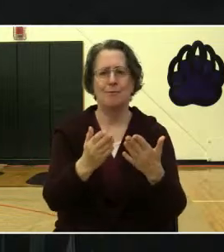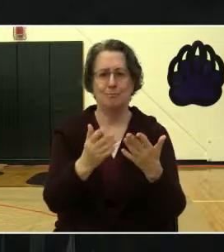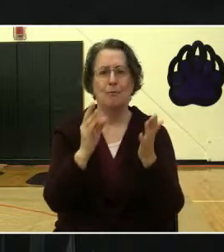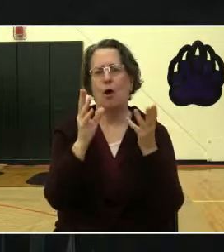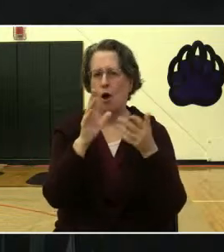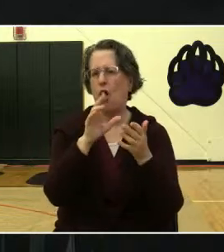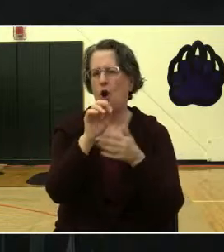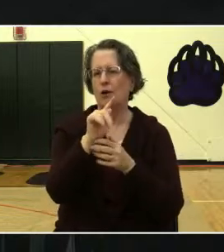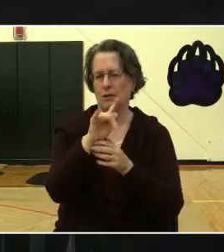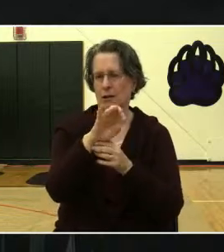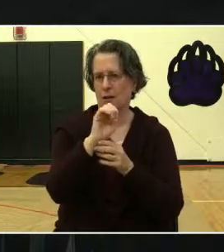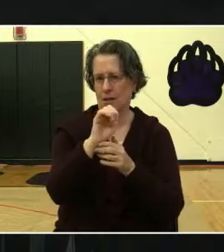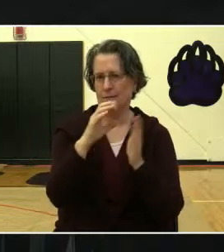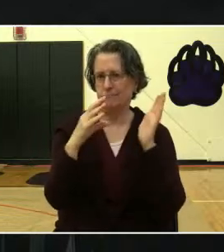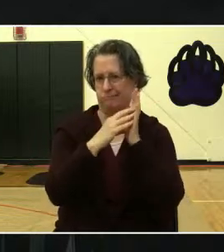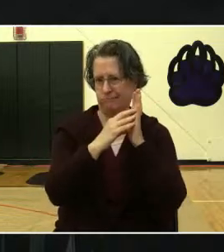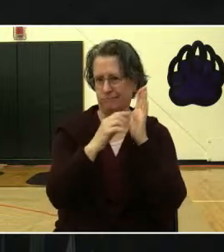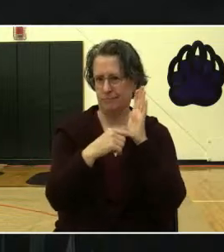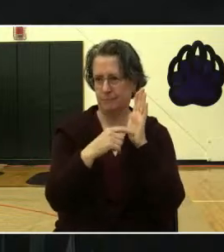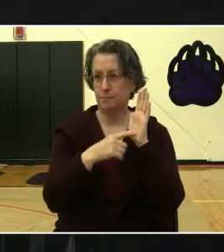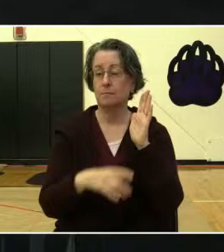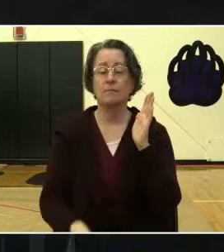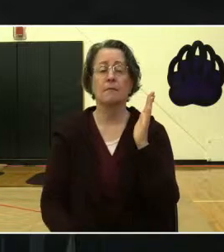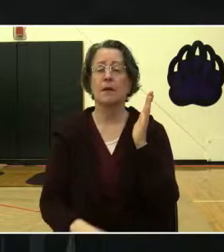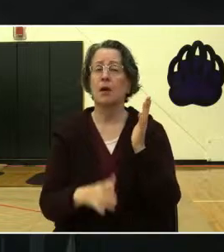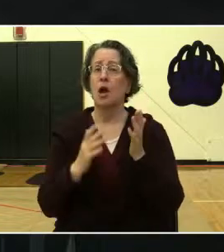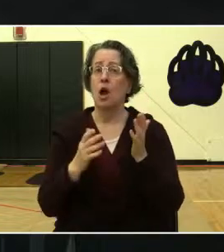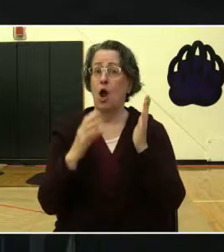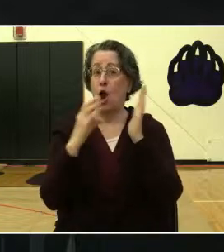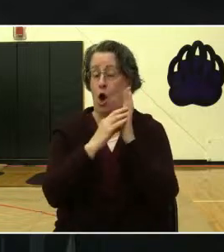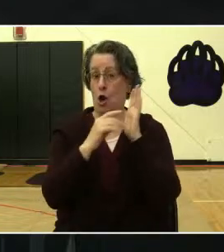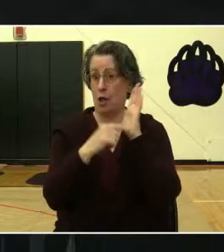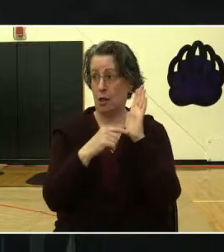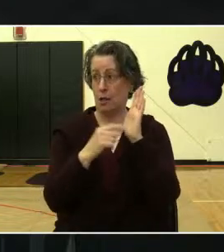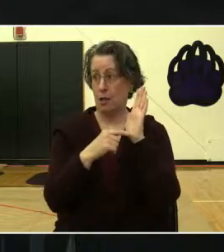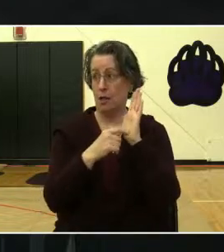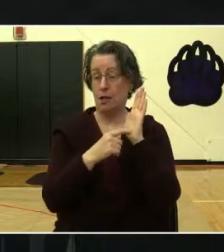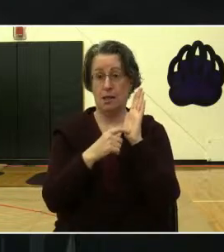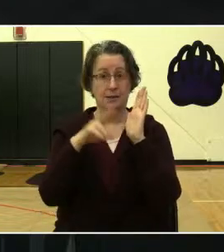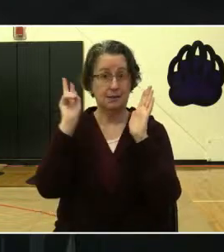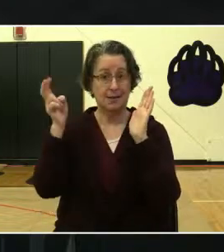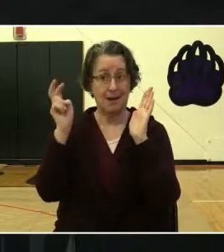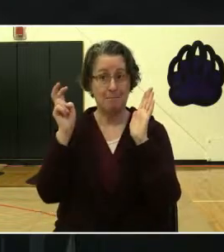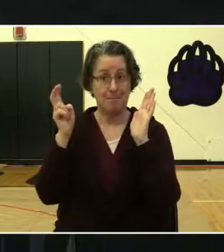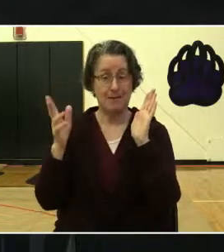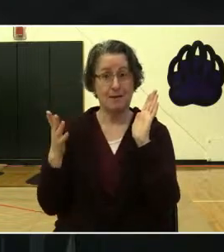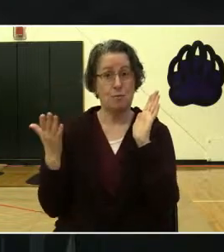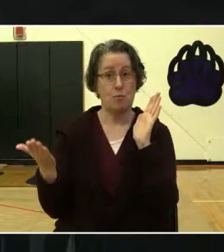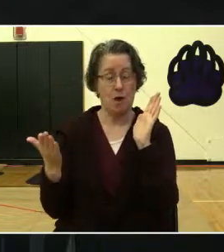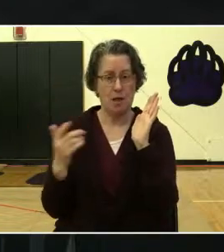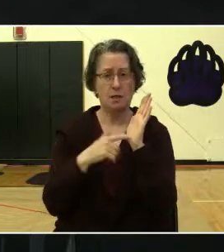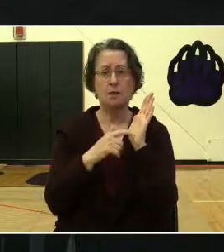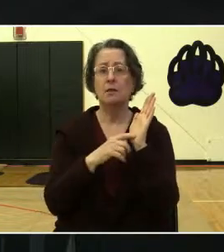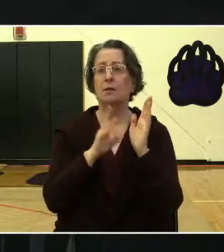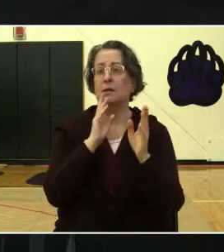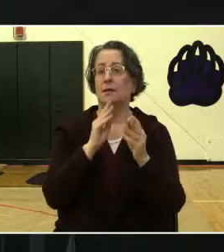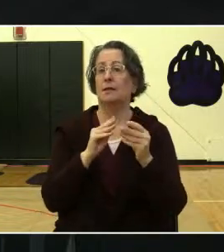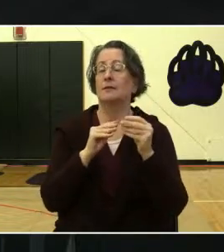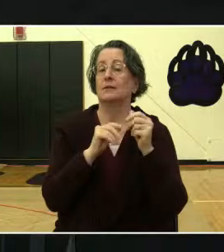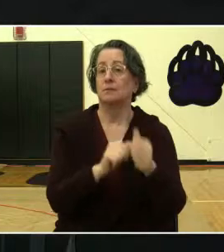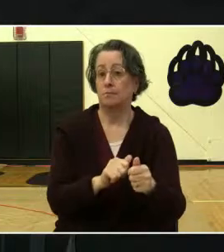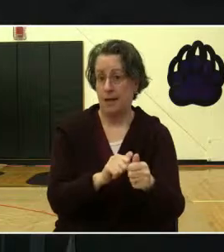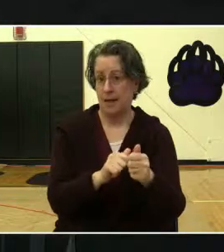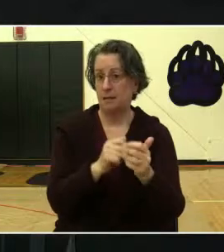written speaks to spending certain amount of money